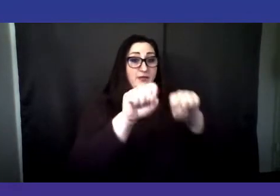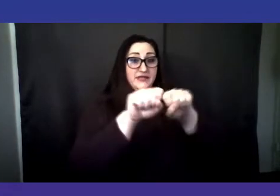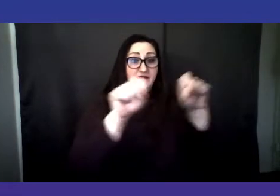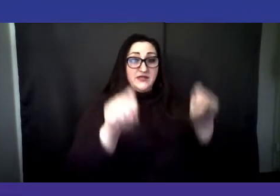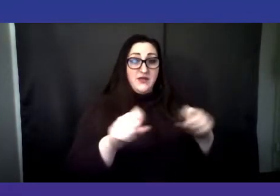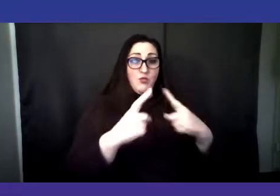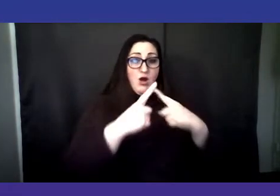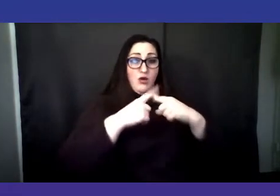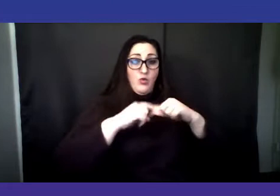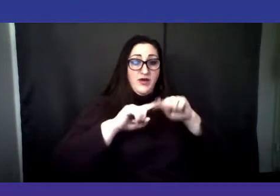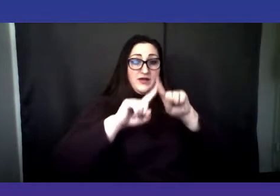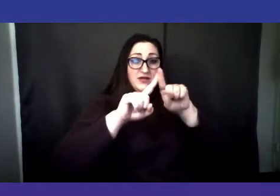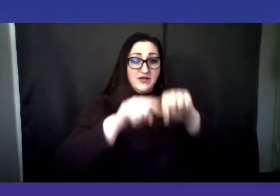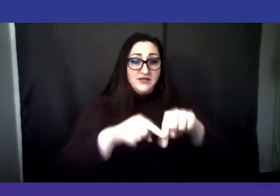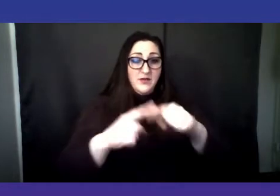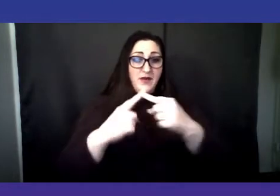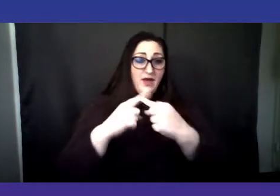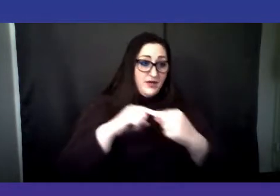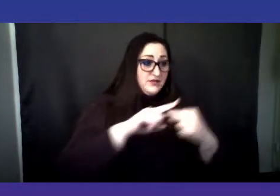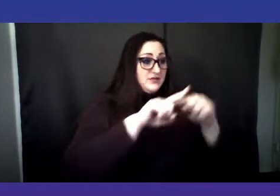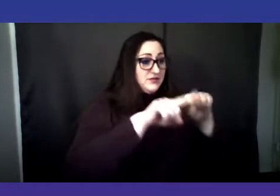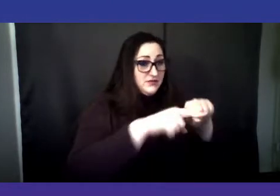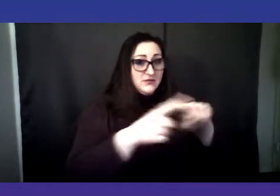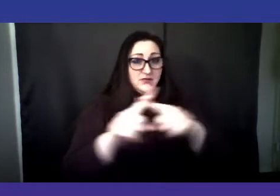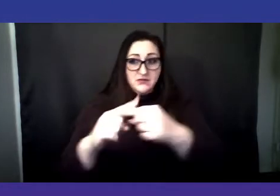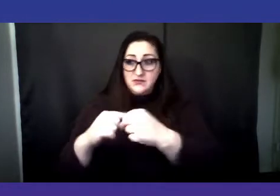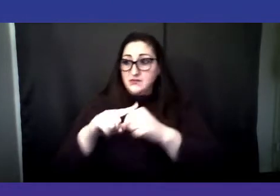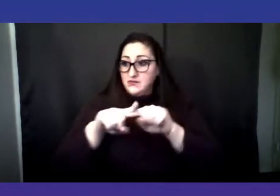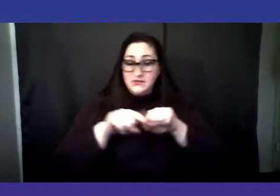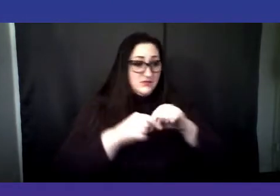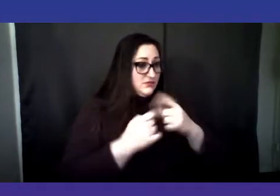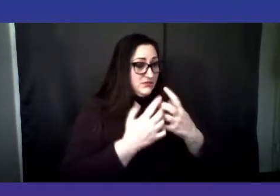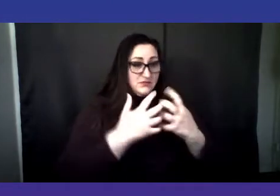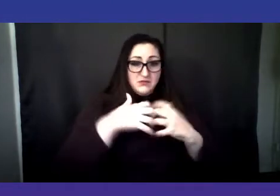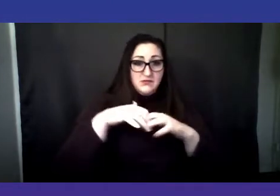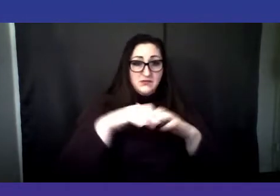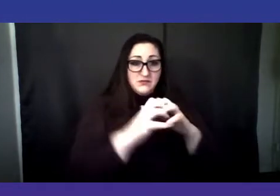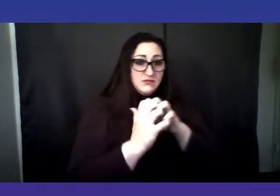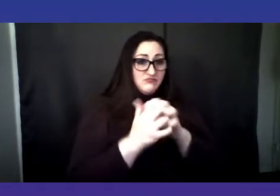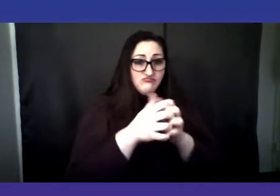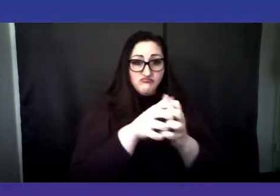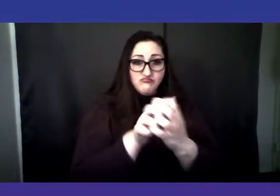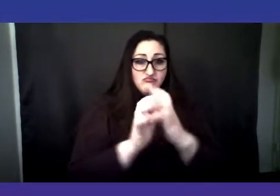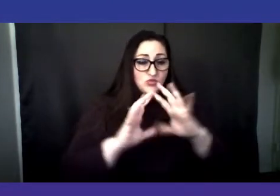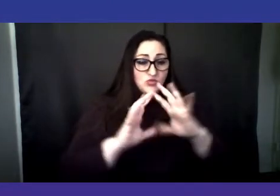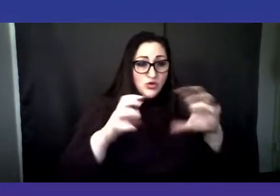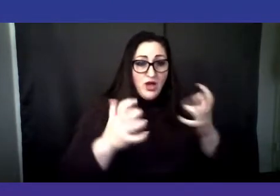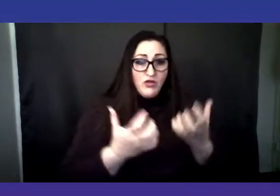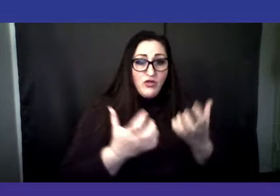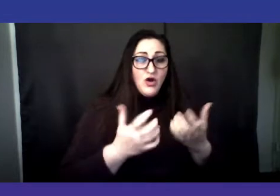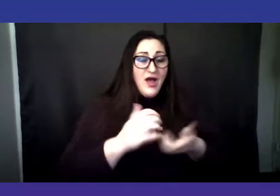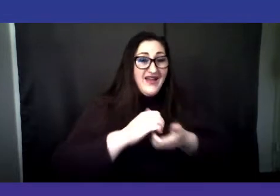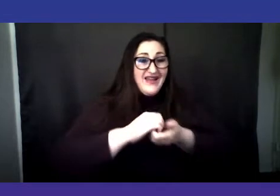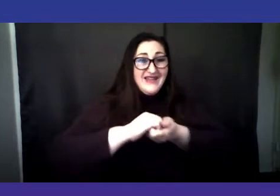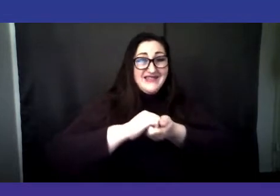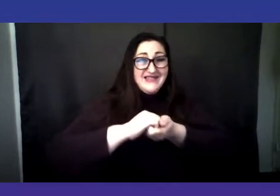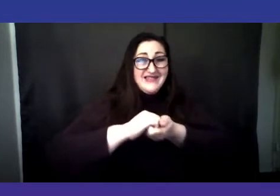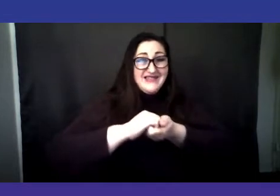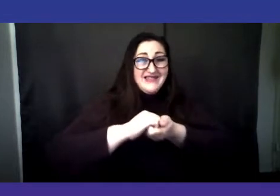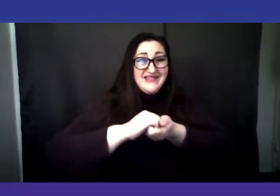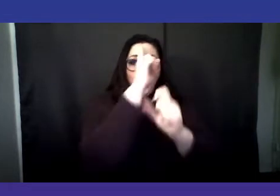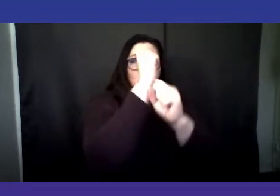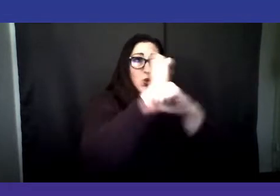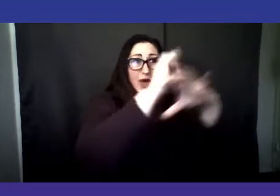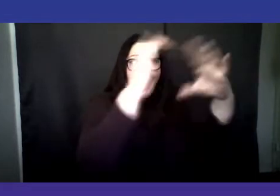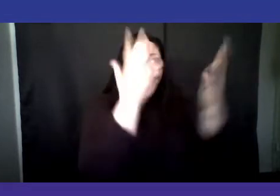we create is collaborative in a new way, and the resources